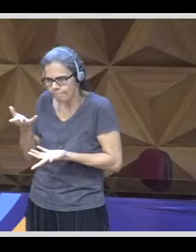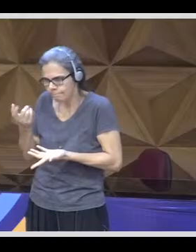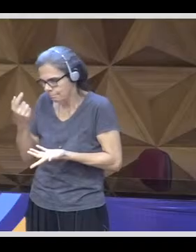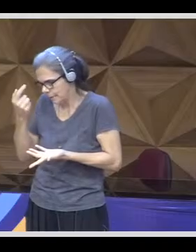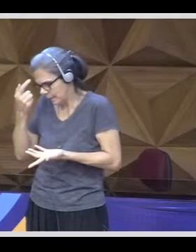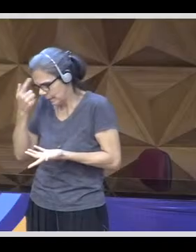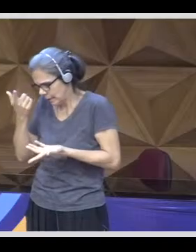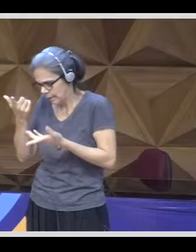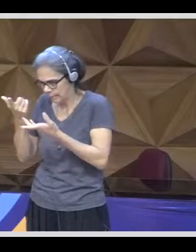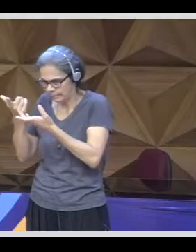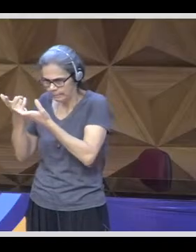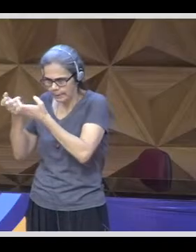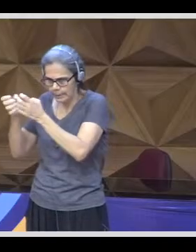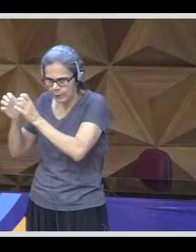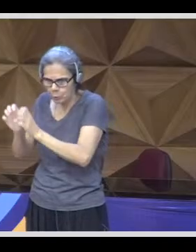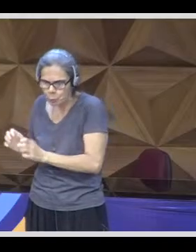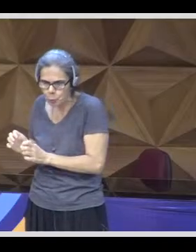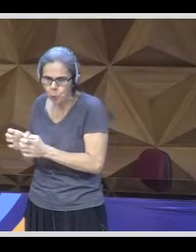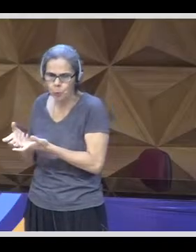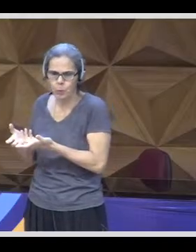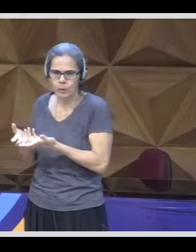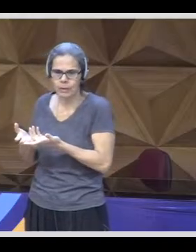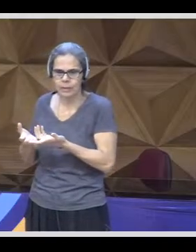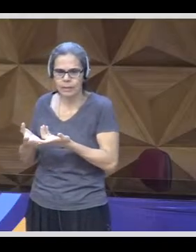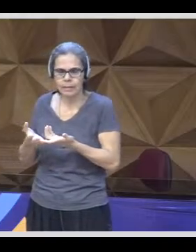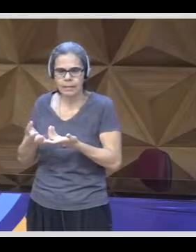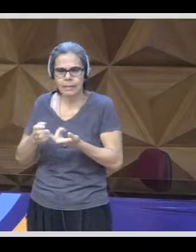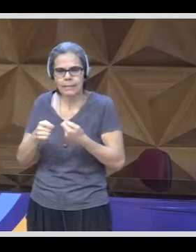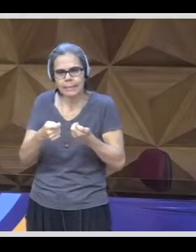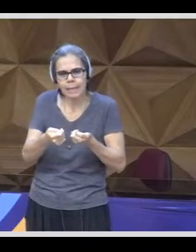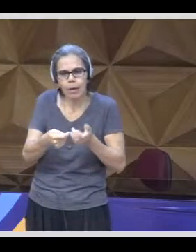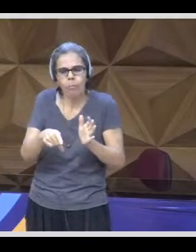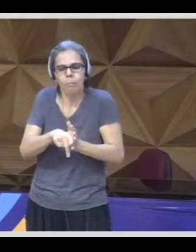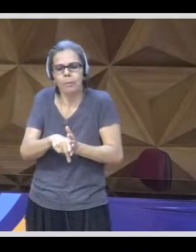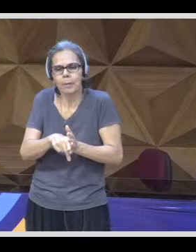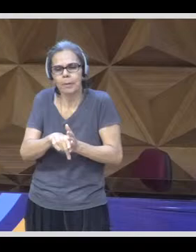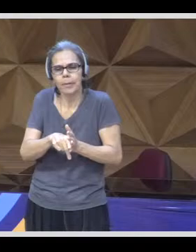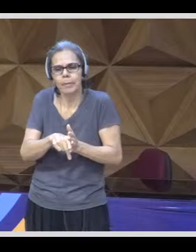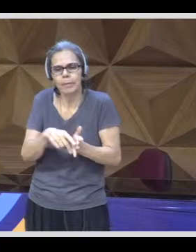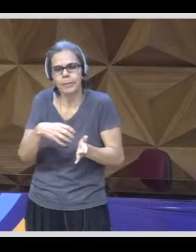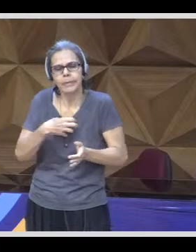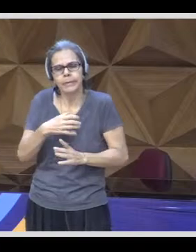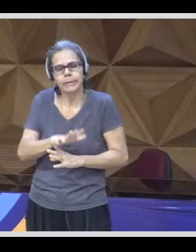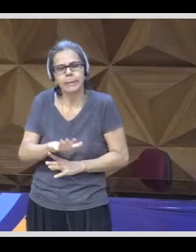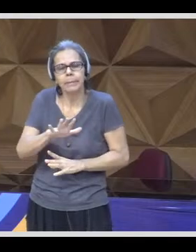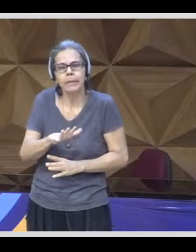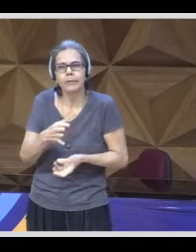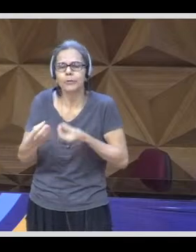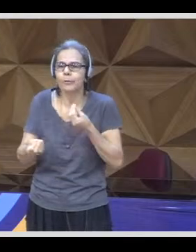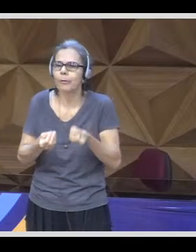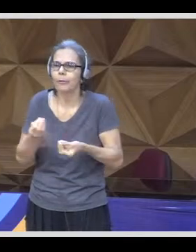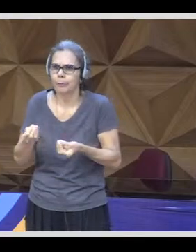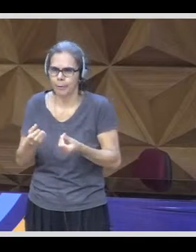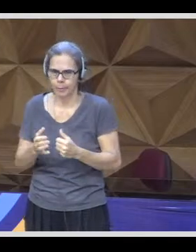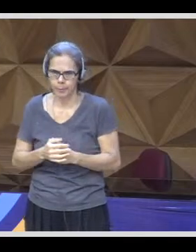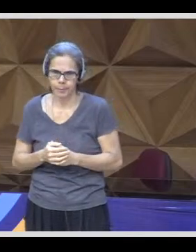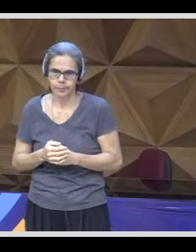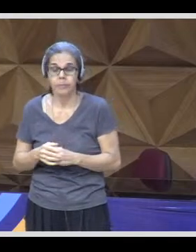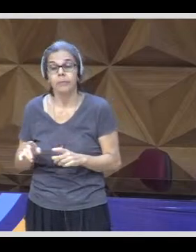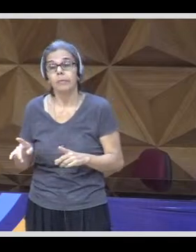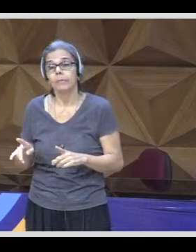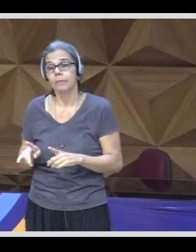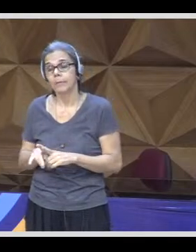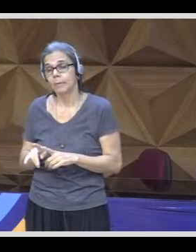think it's really, really interesting. And this topic of kids online, which I find very, very challenging